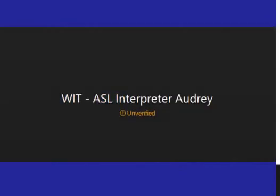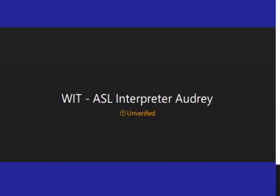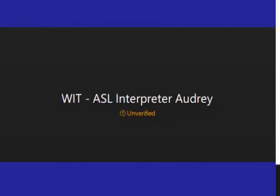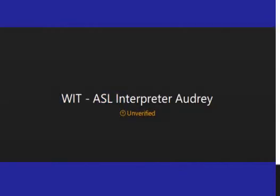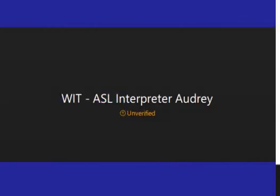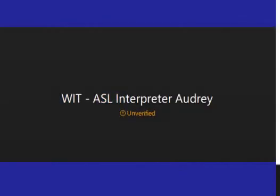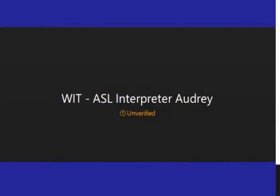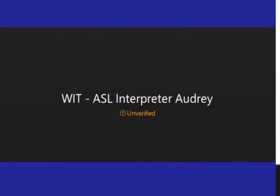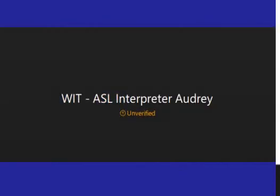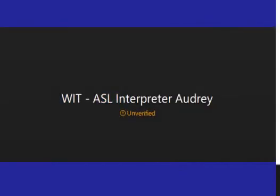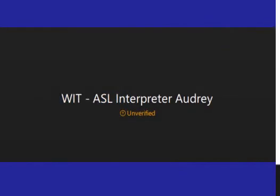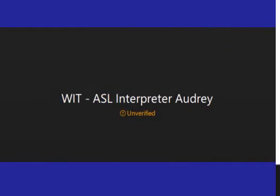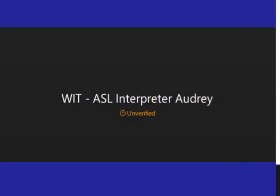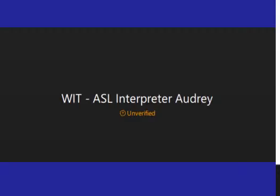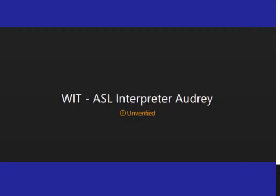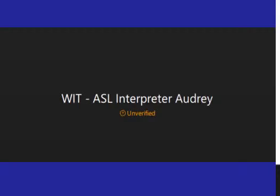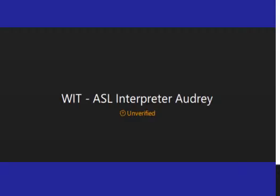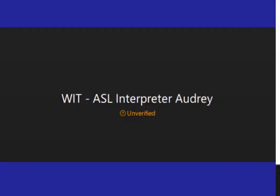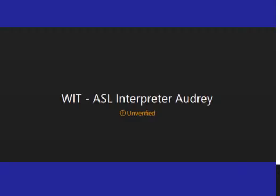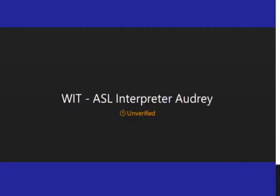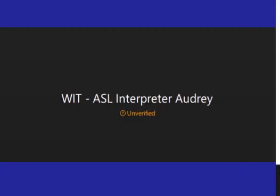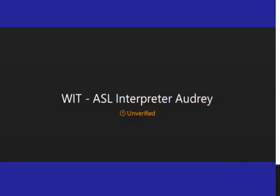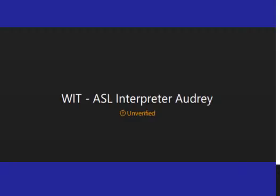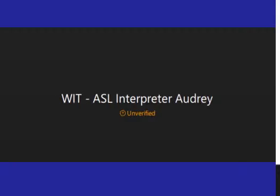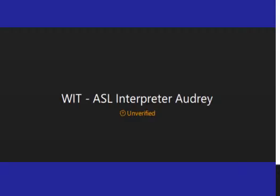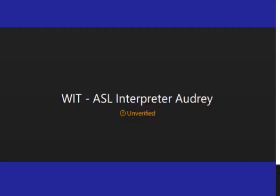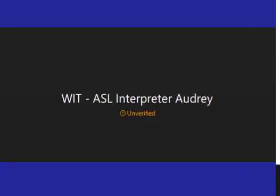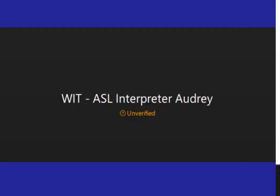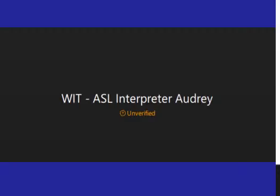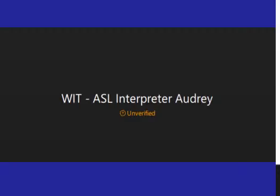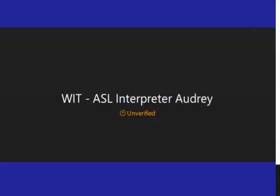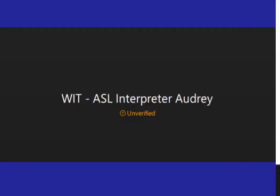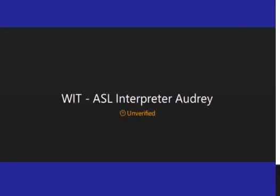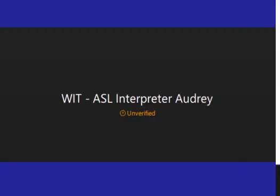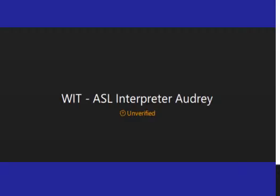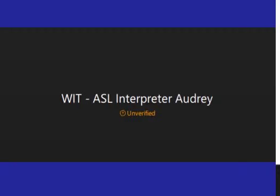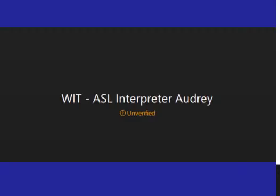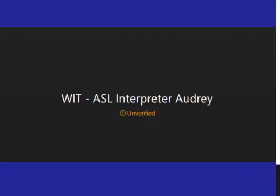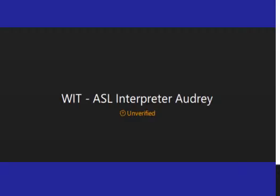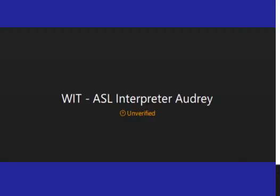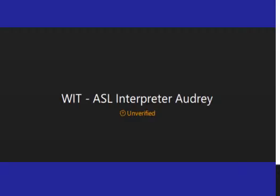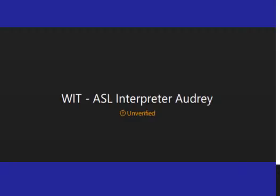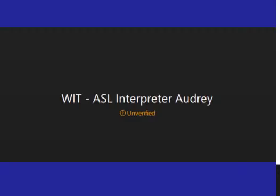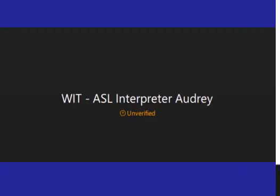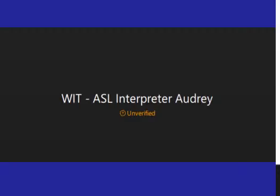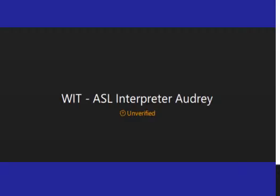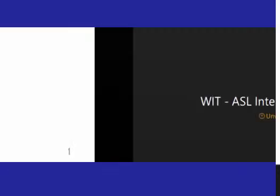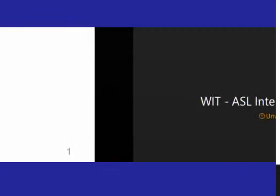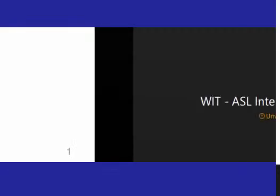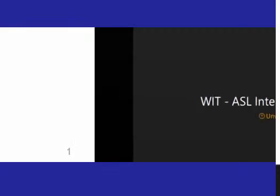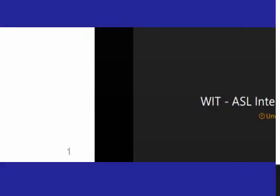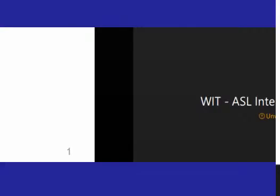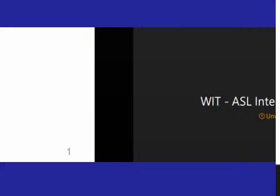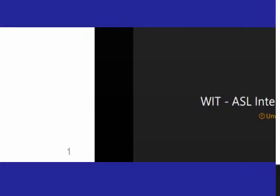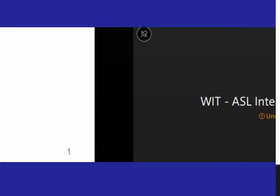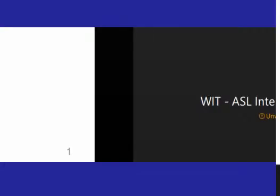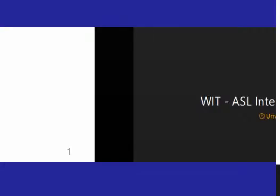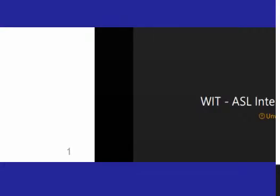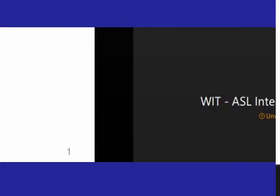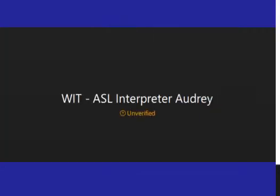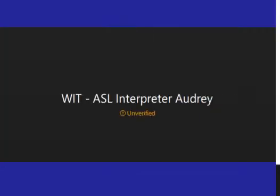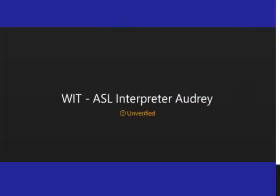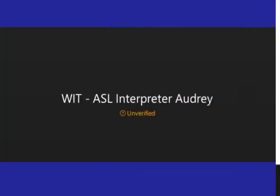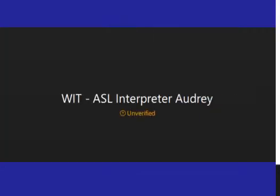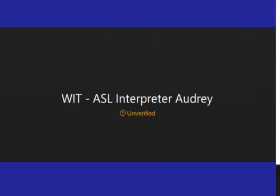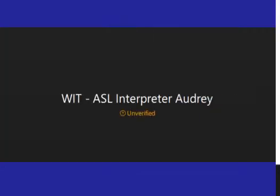those. Yes, yes, Sure. yes. That's all four of us agree, so it is approved. And we can go on to the reports, and we'll begin with clinical operations. And